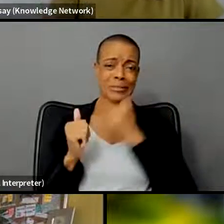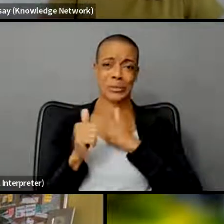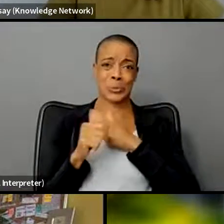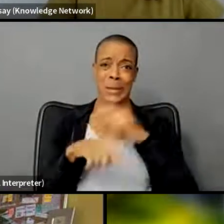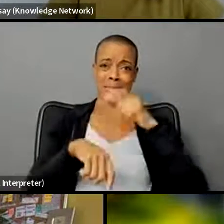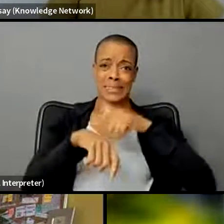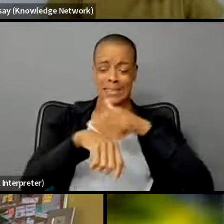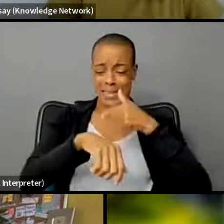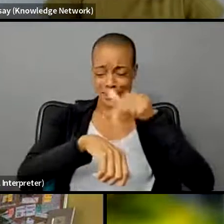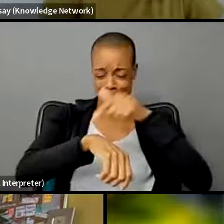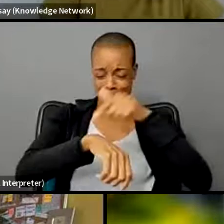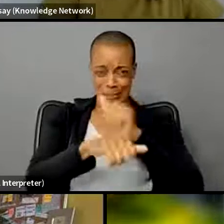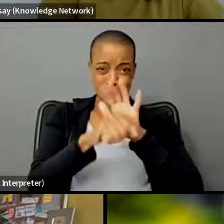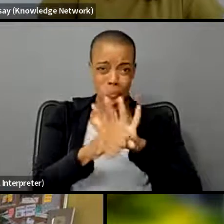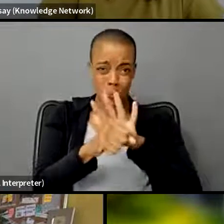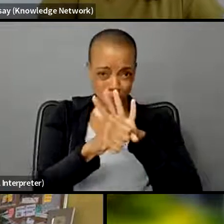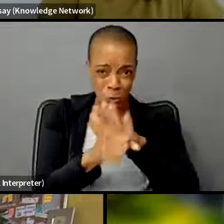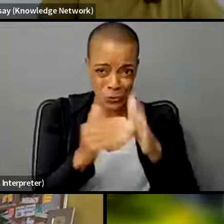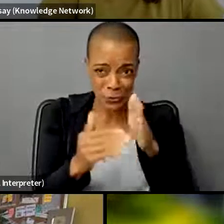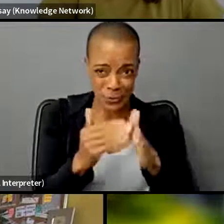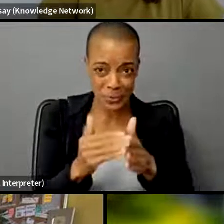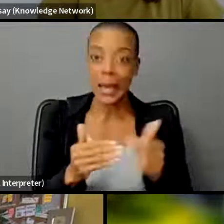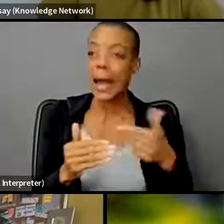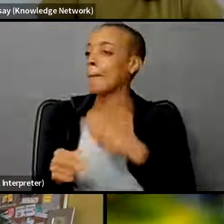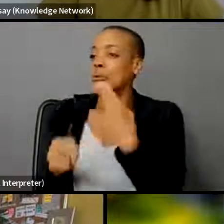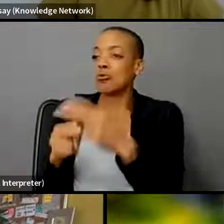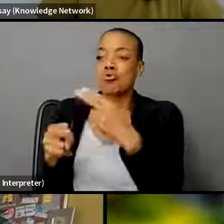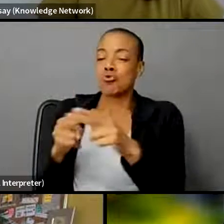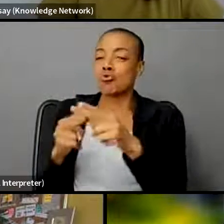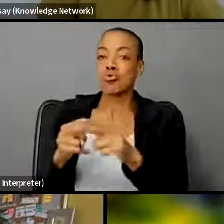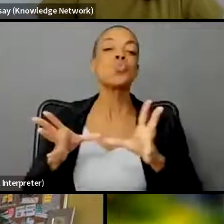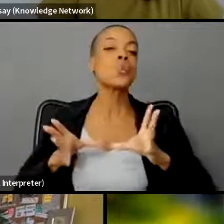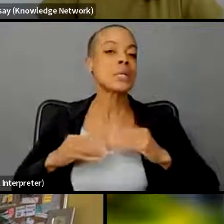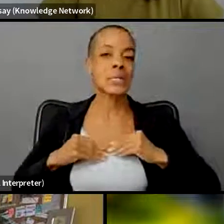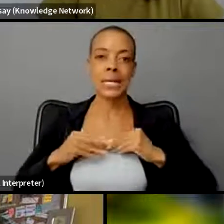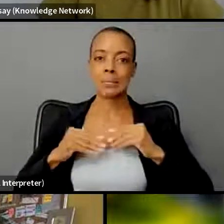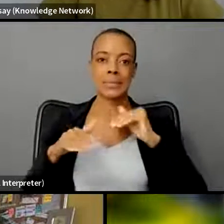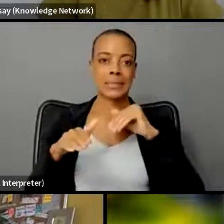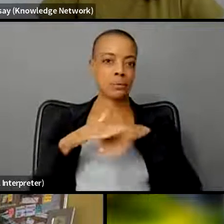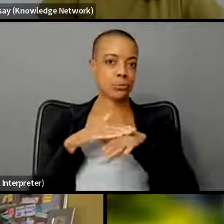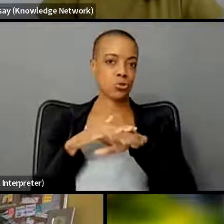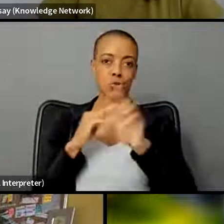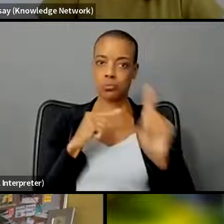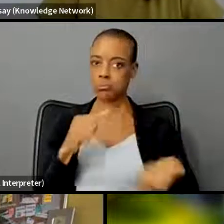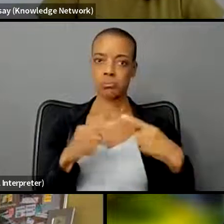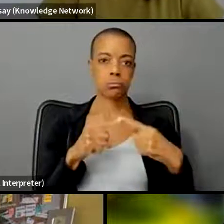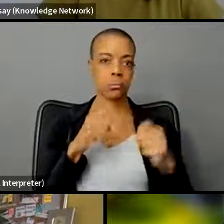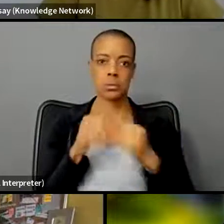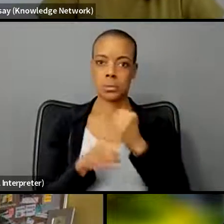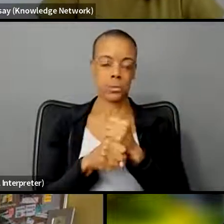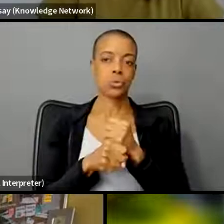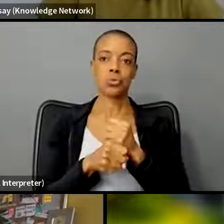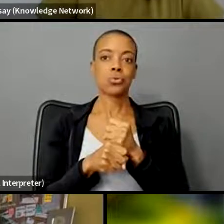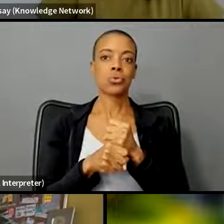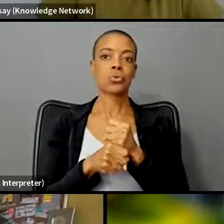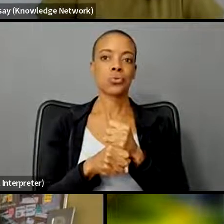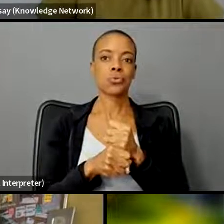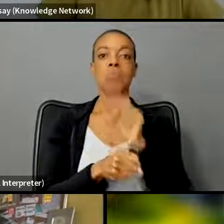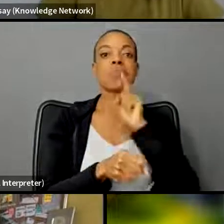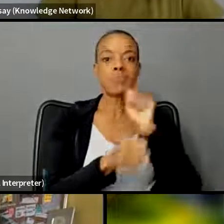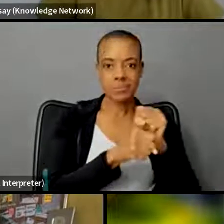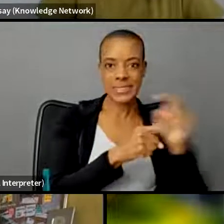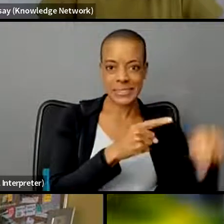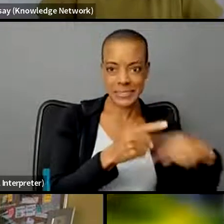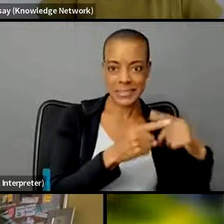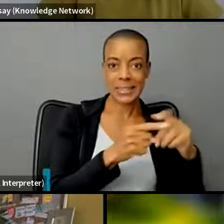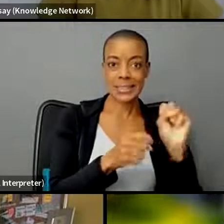okay, sounds great. Good. We accept submissions all year round. For our long-running factual series, now is a particularly good